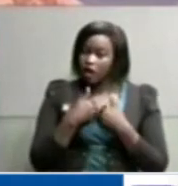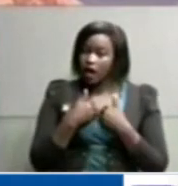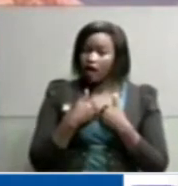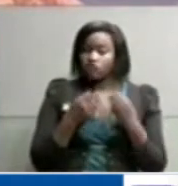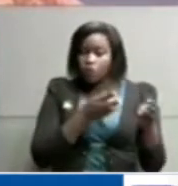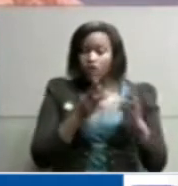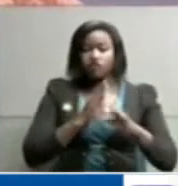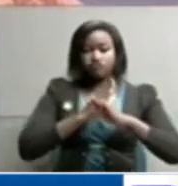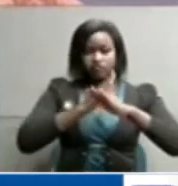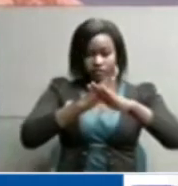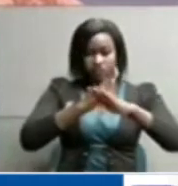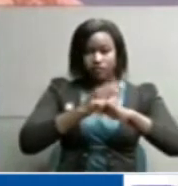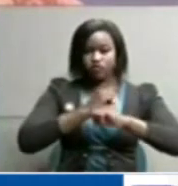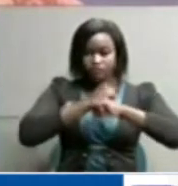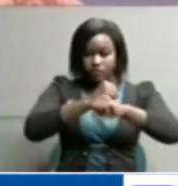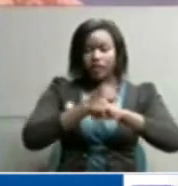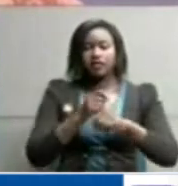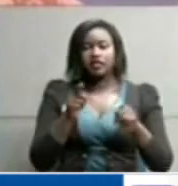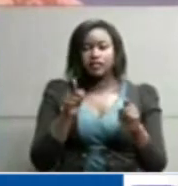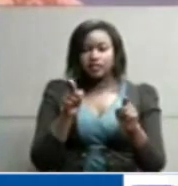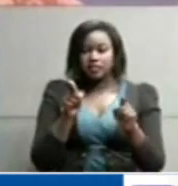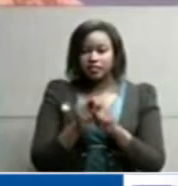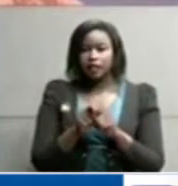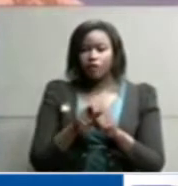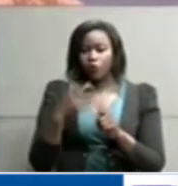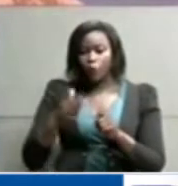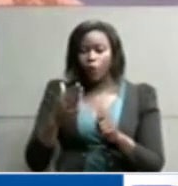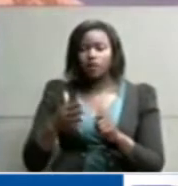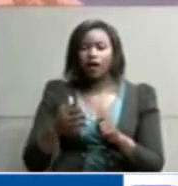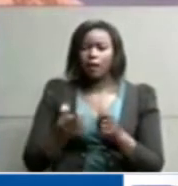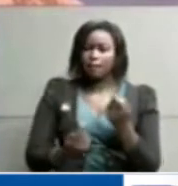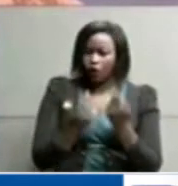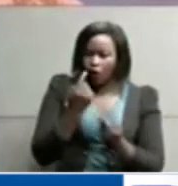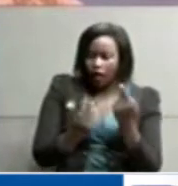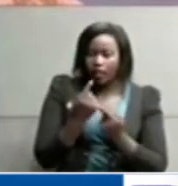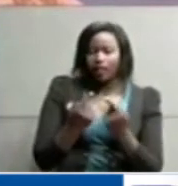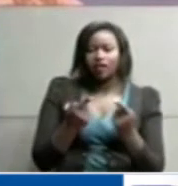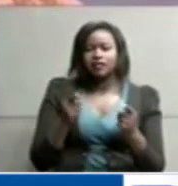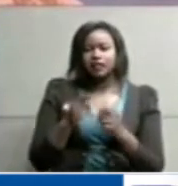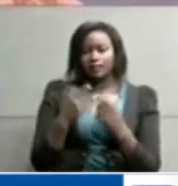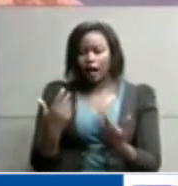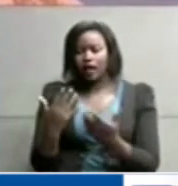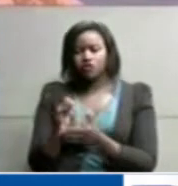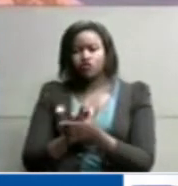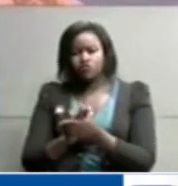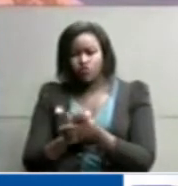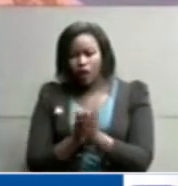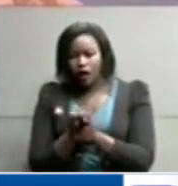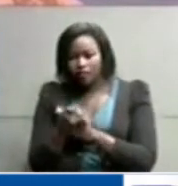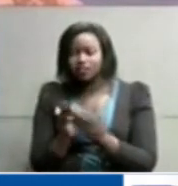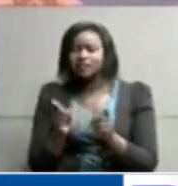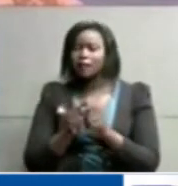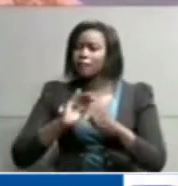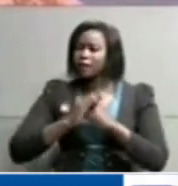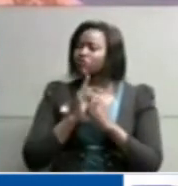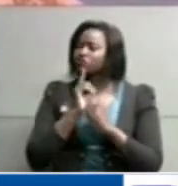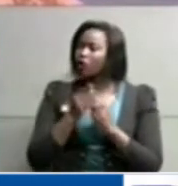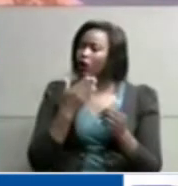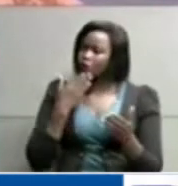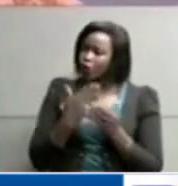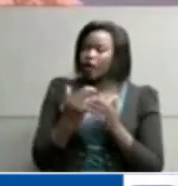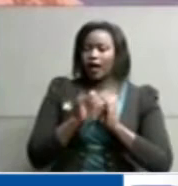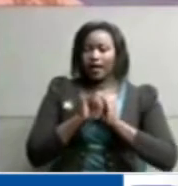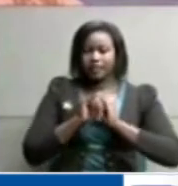water, to wash your hands, mm-hmm. and ensure good hygiene. Mm.